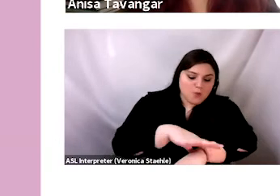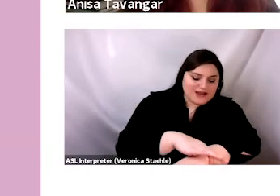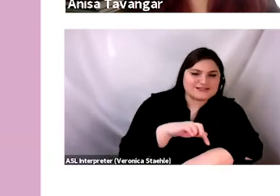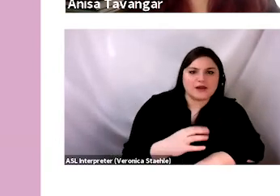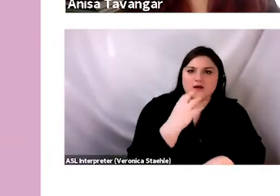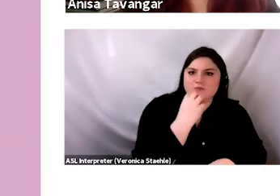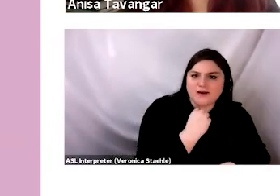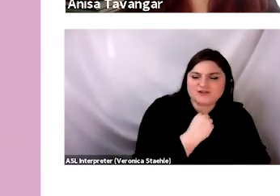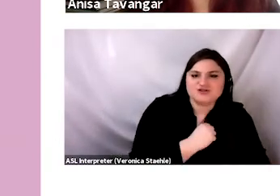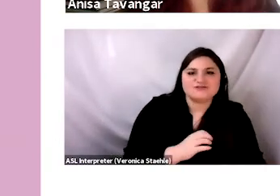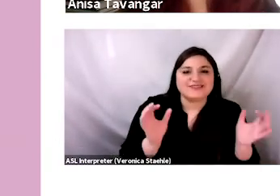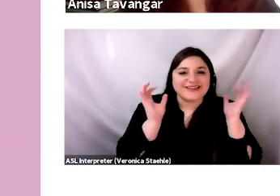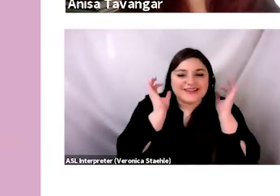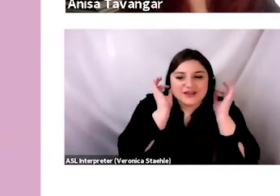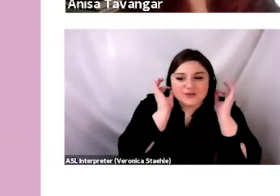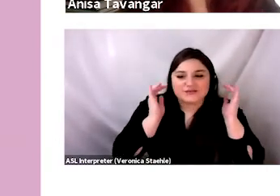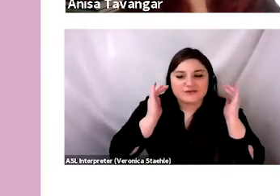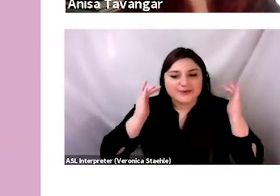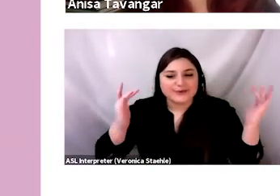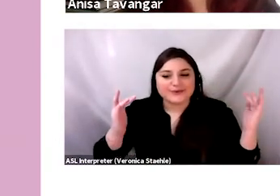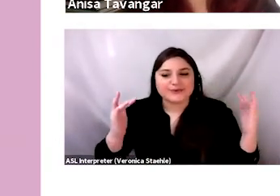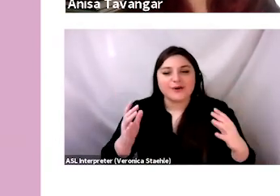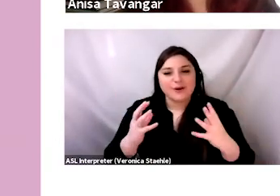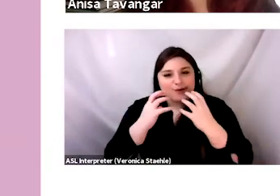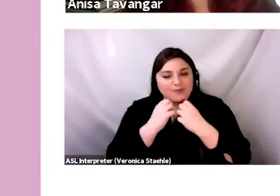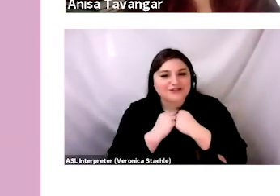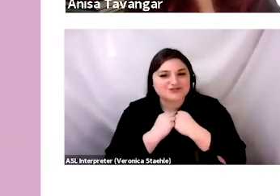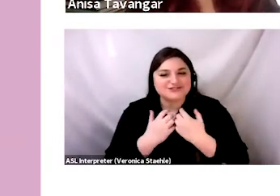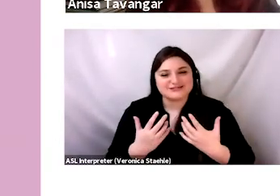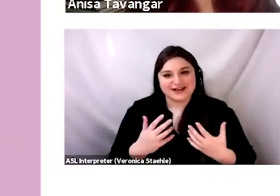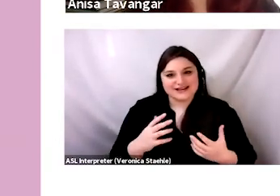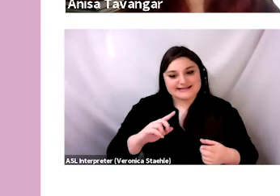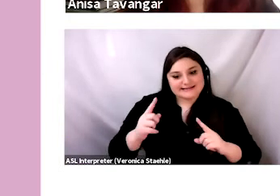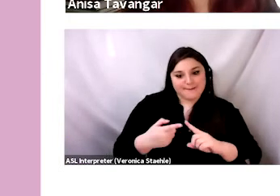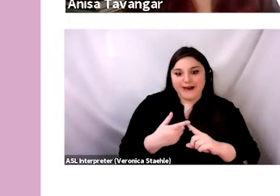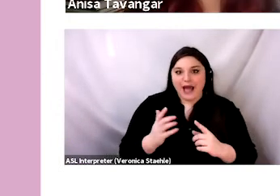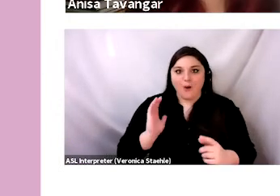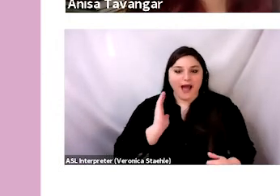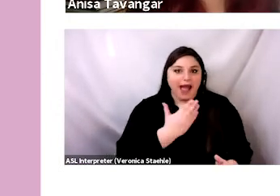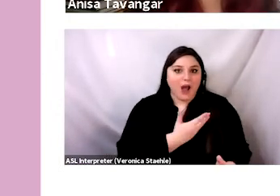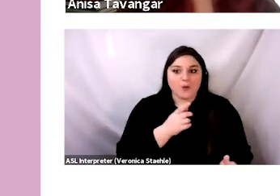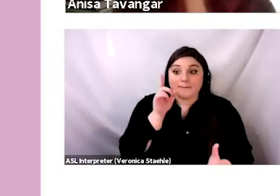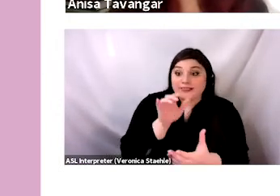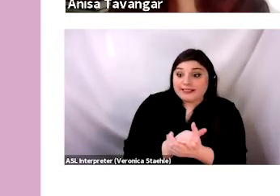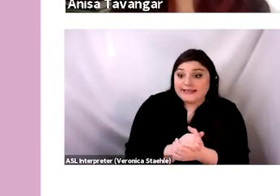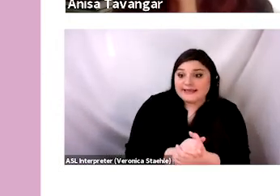our relationship to fashion, it's about making sure that whatever we sort of believe in, whatever